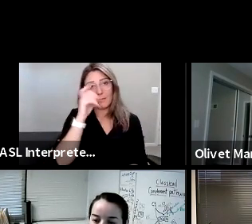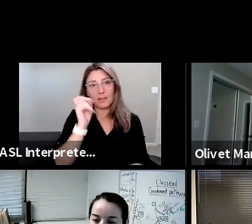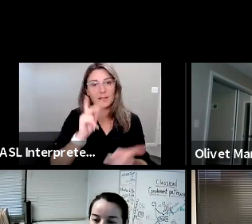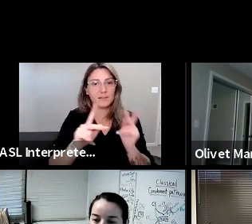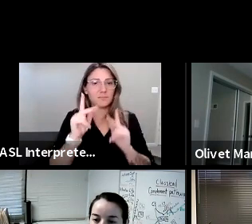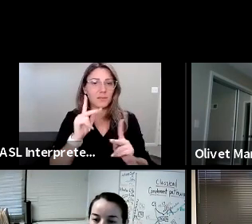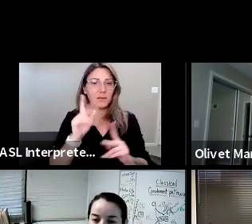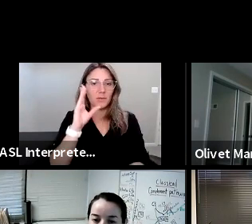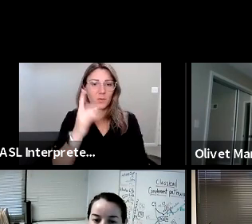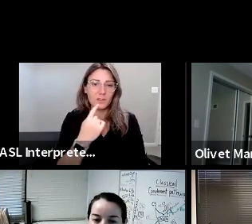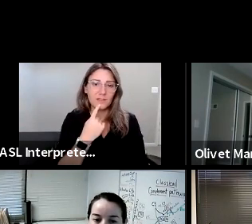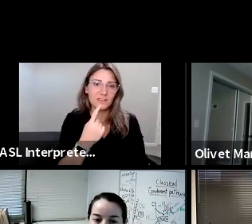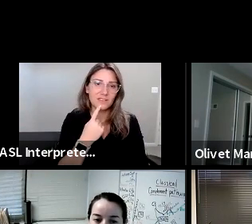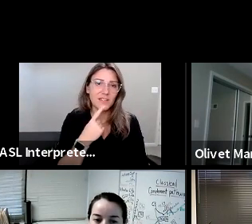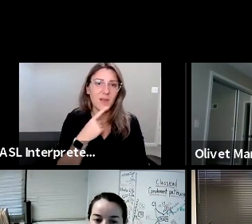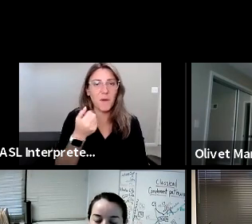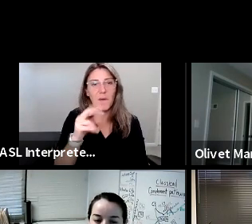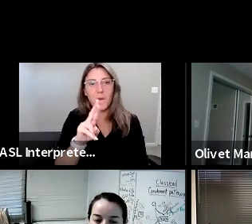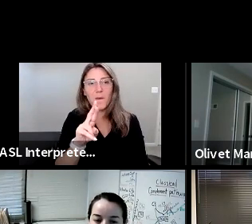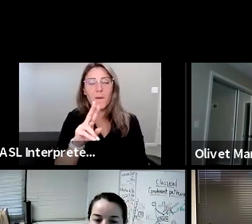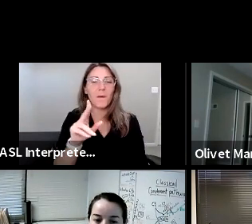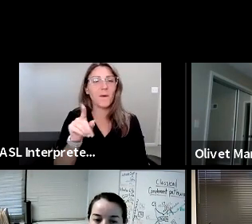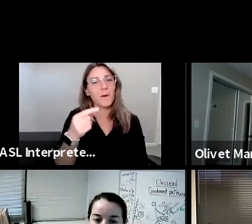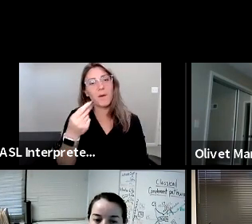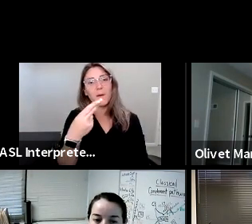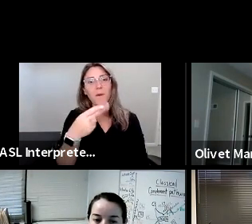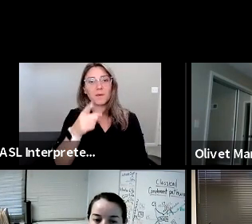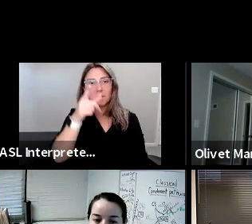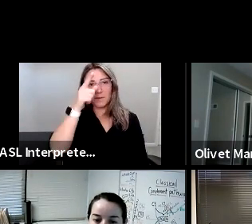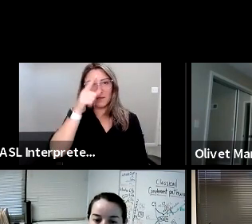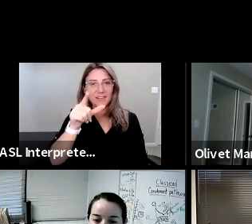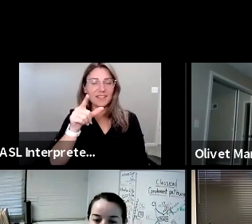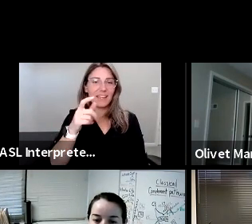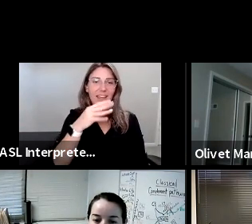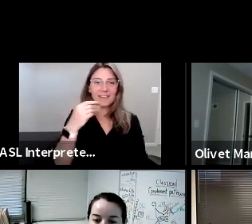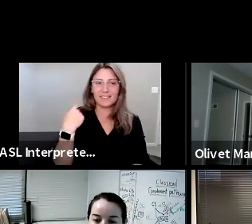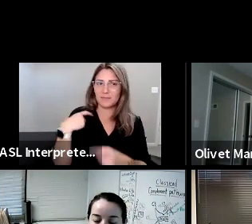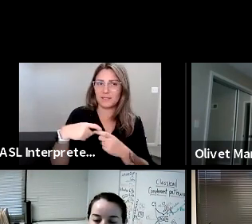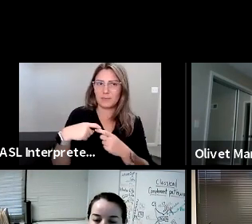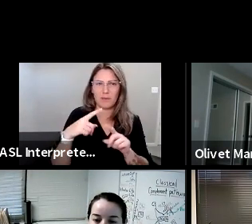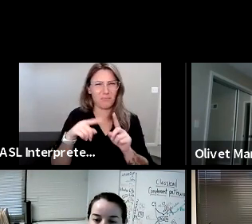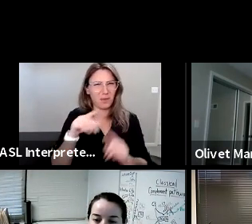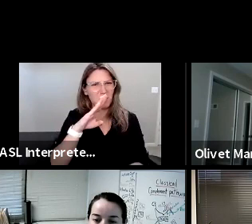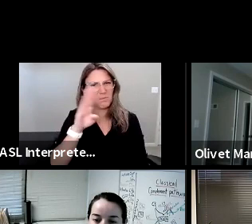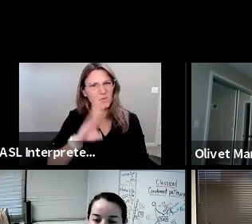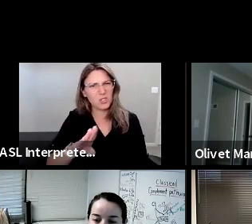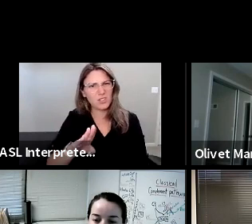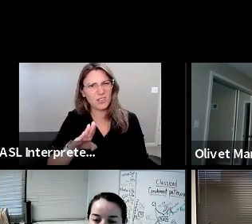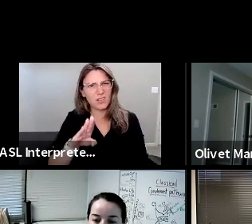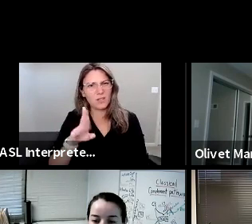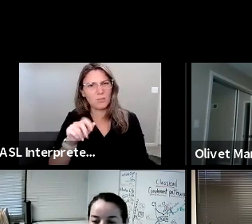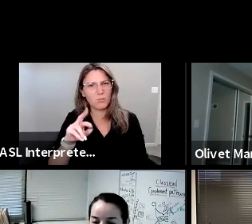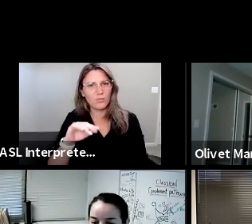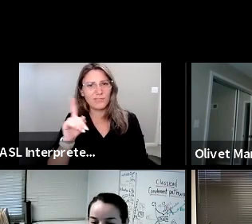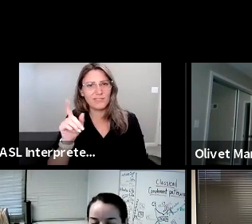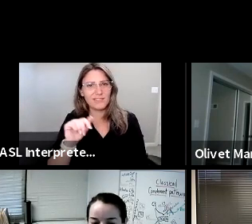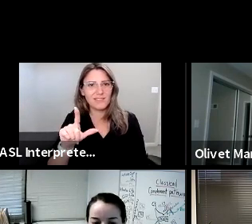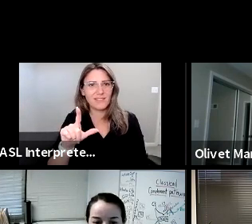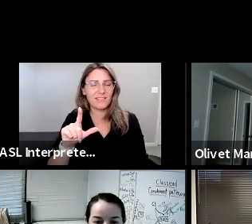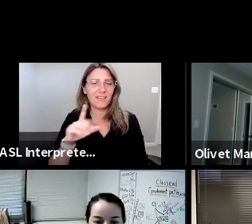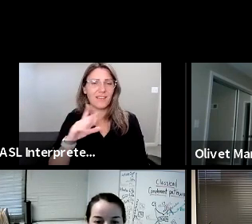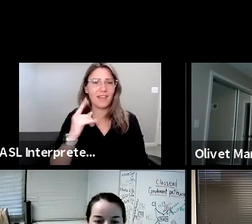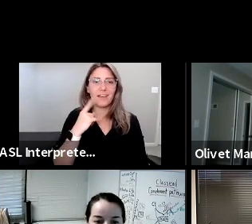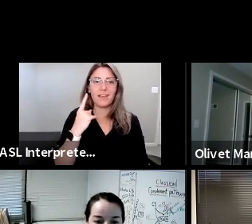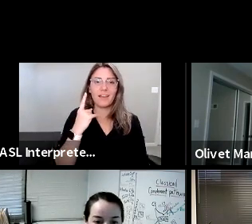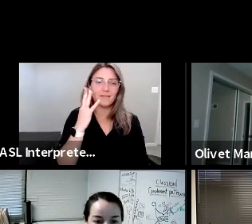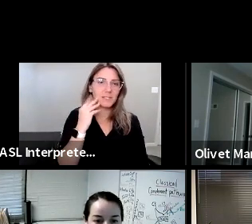will say like, oh, you're Latina, you're Hispanic, but you're Brazilian. And then also sometimes I had experience of going